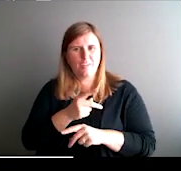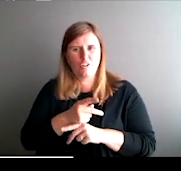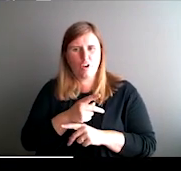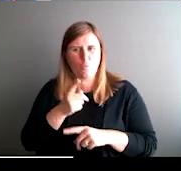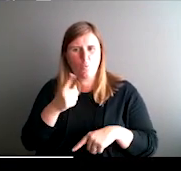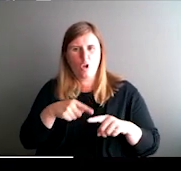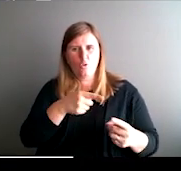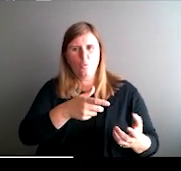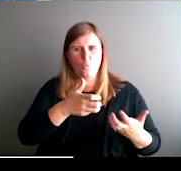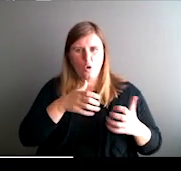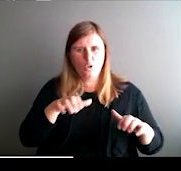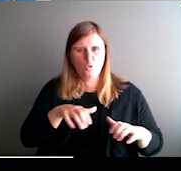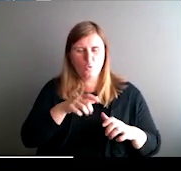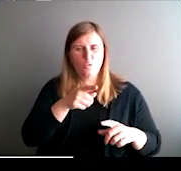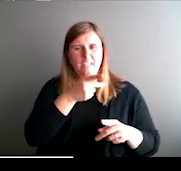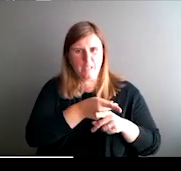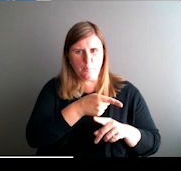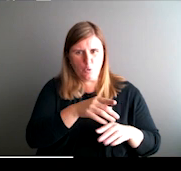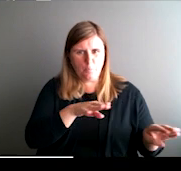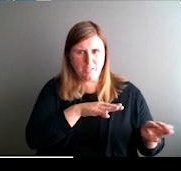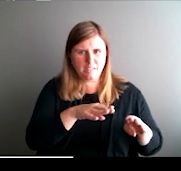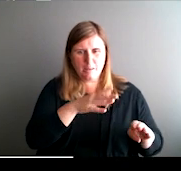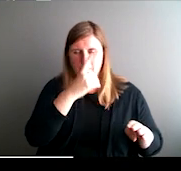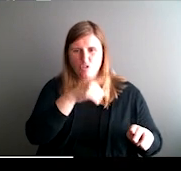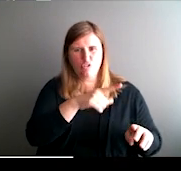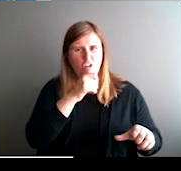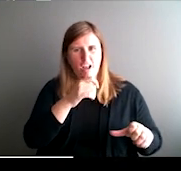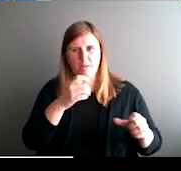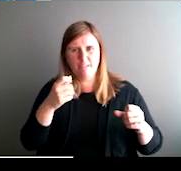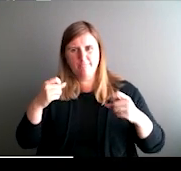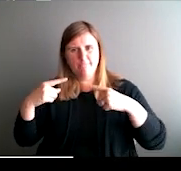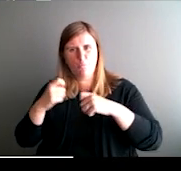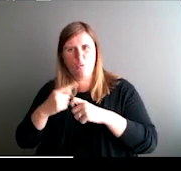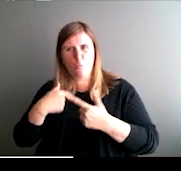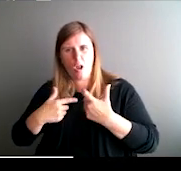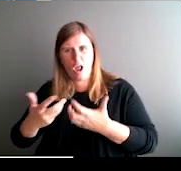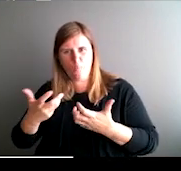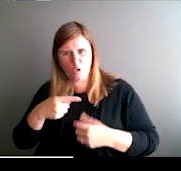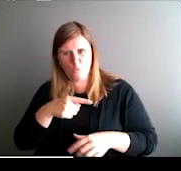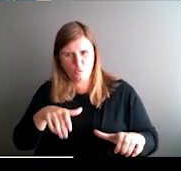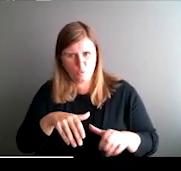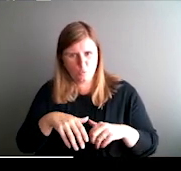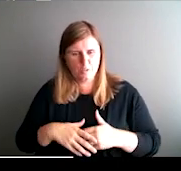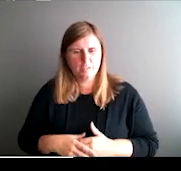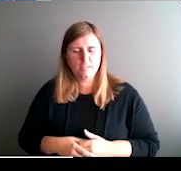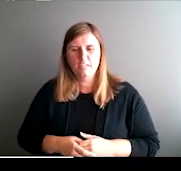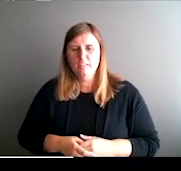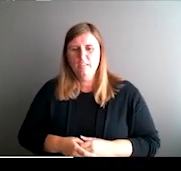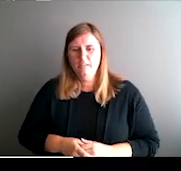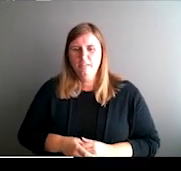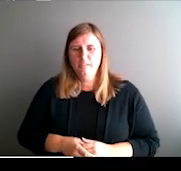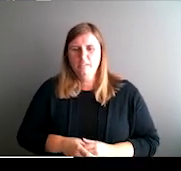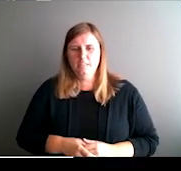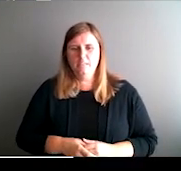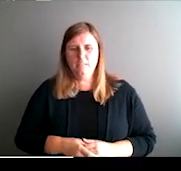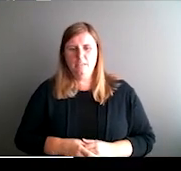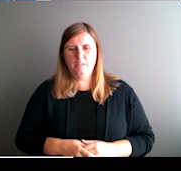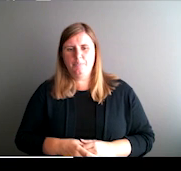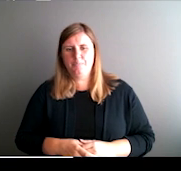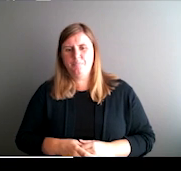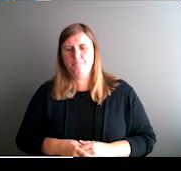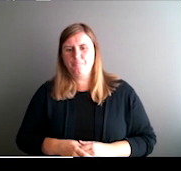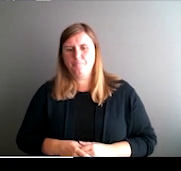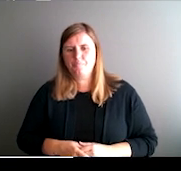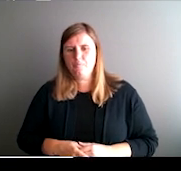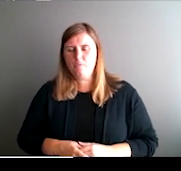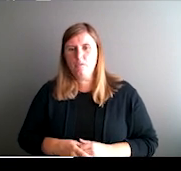what you want to do because it might not jive with what I want you to do. And finally, the reason active student responding is